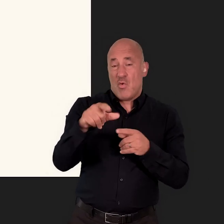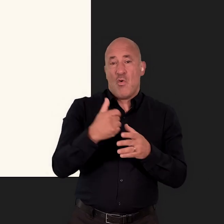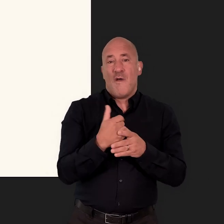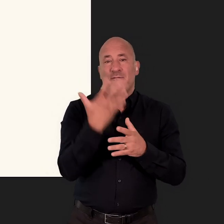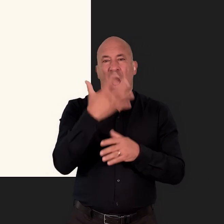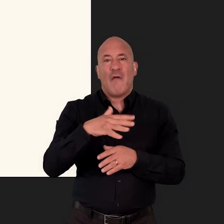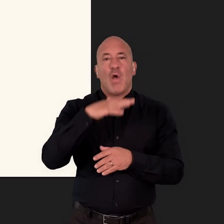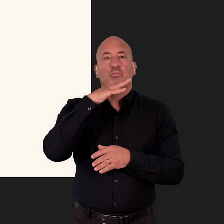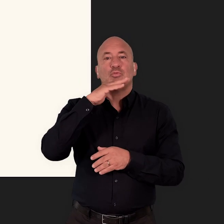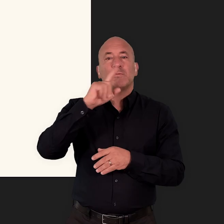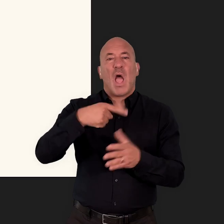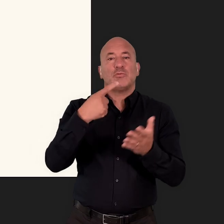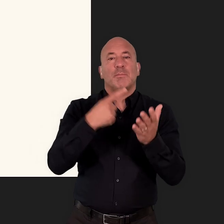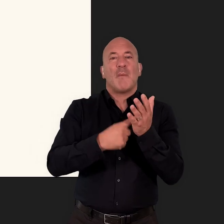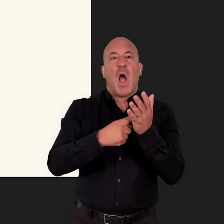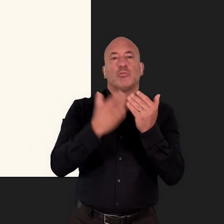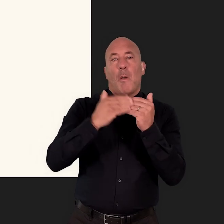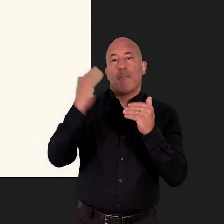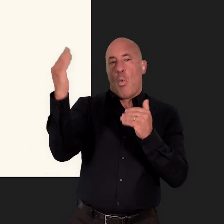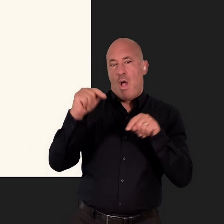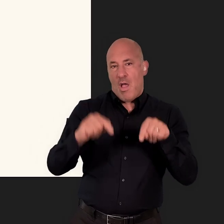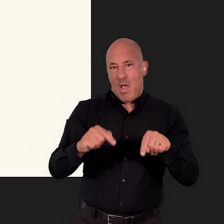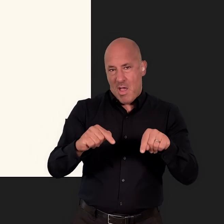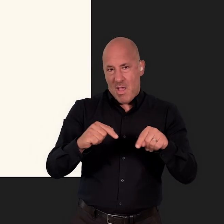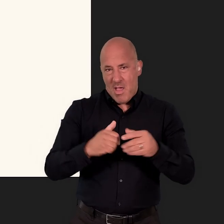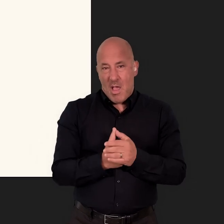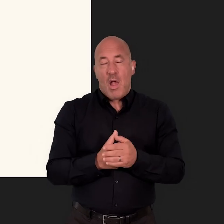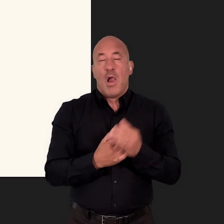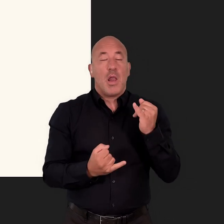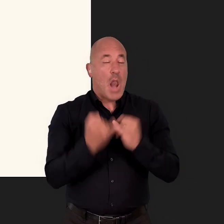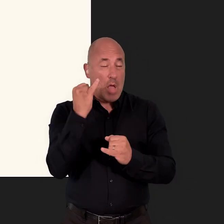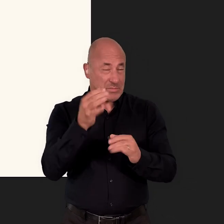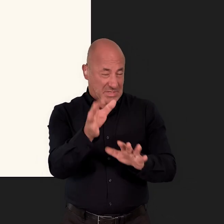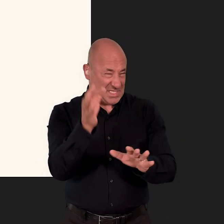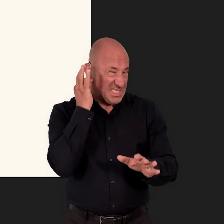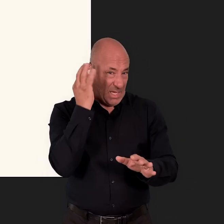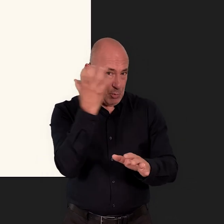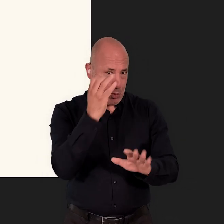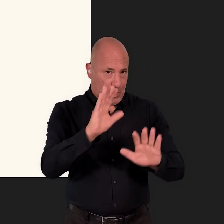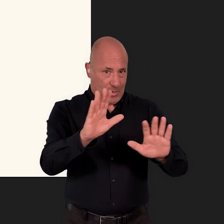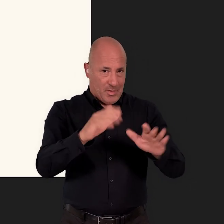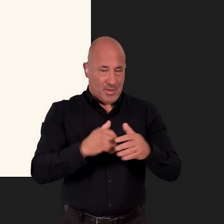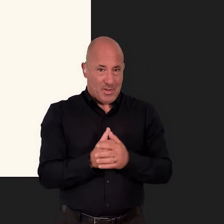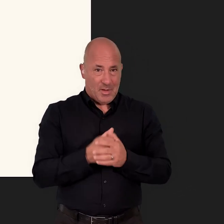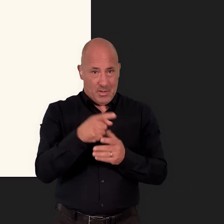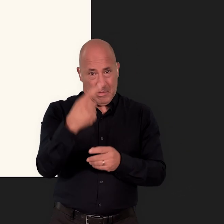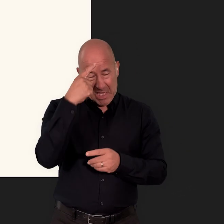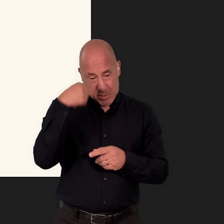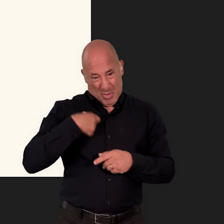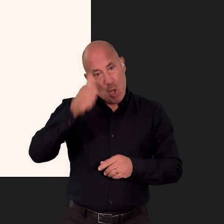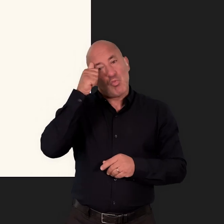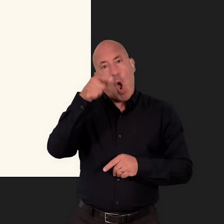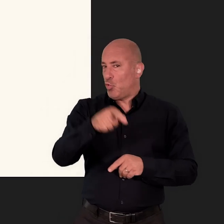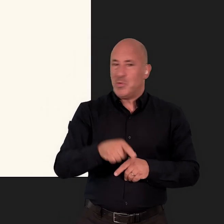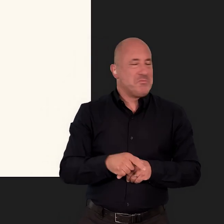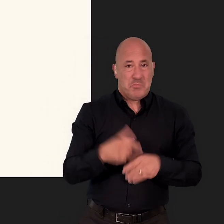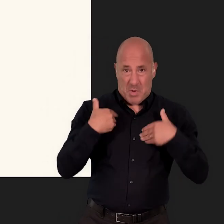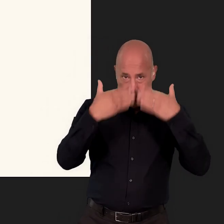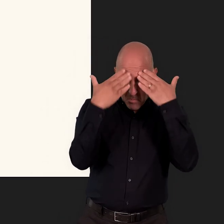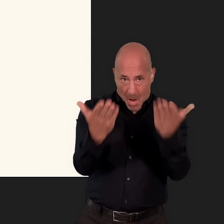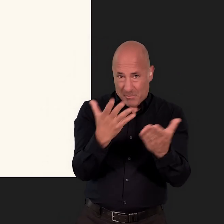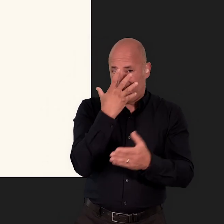for grants of over £500,000 only. And finally, a top tip: assume we know nothing about